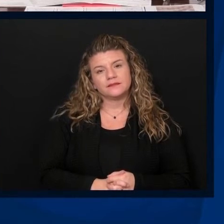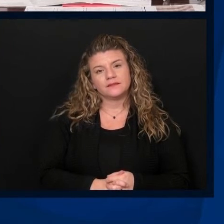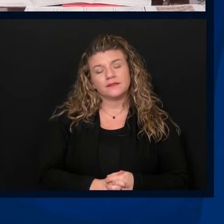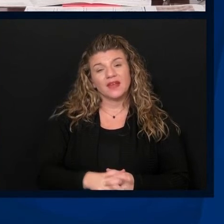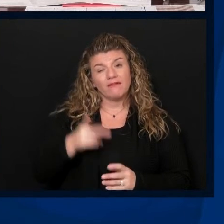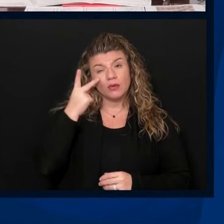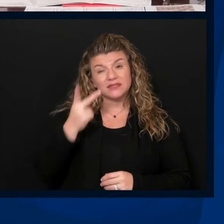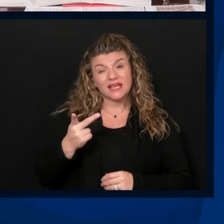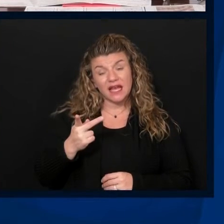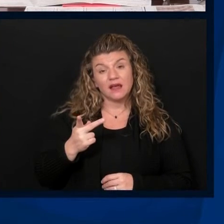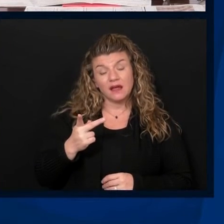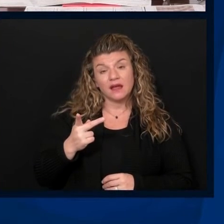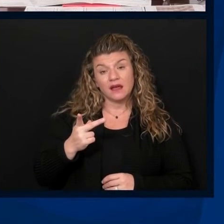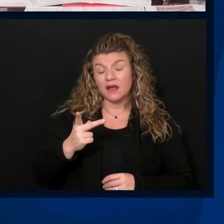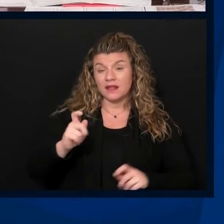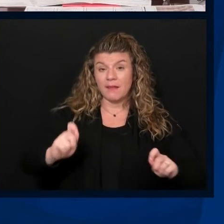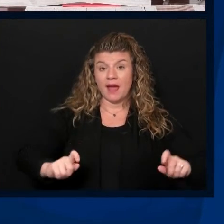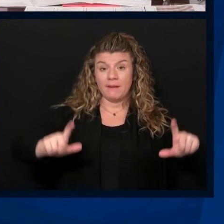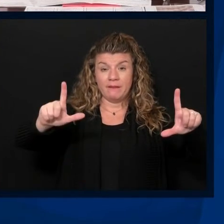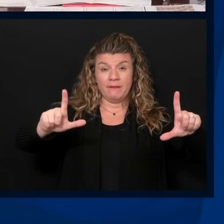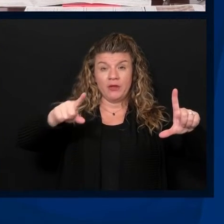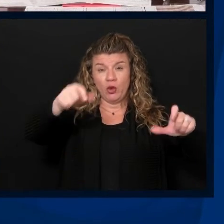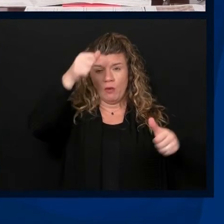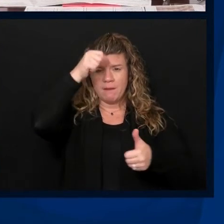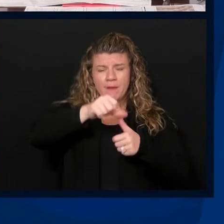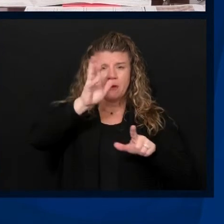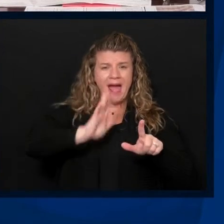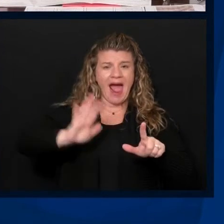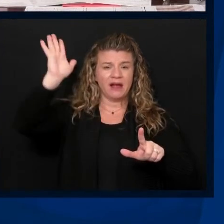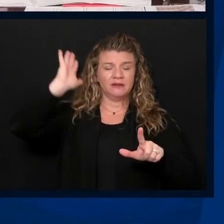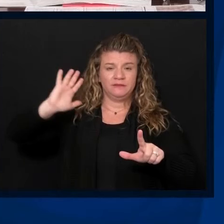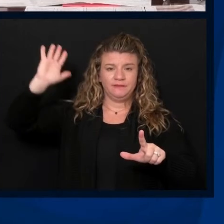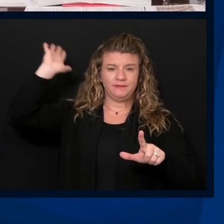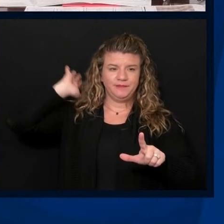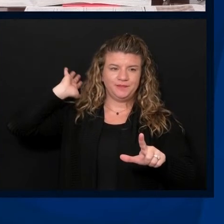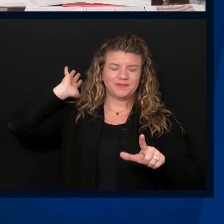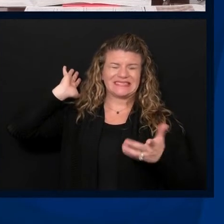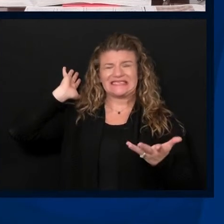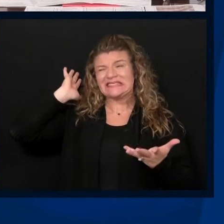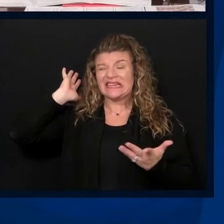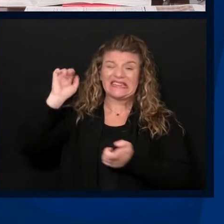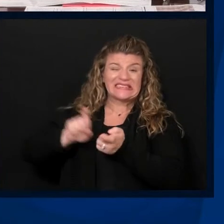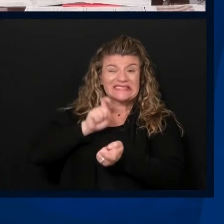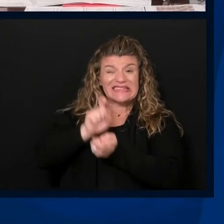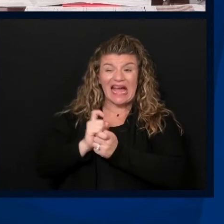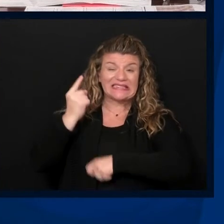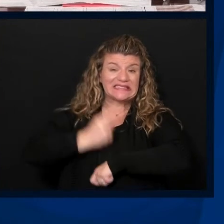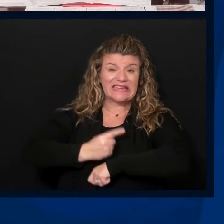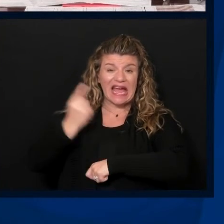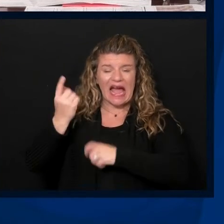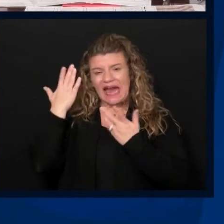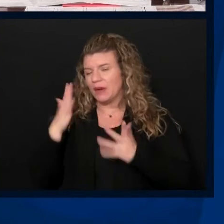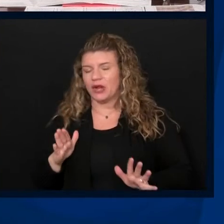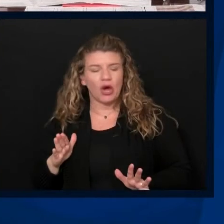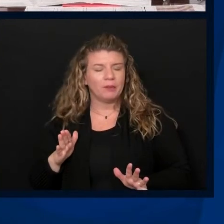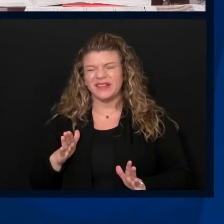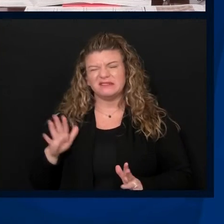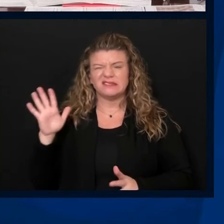If you'll look and you'll think back to somewhere, and I don't really exactly have the dates, but somewhere